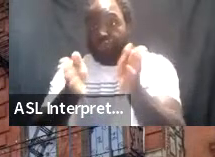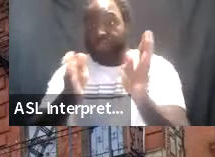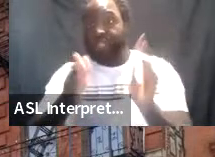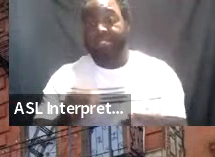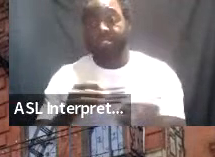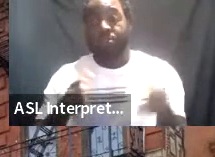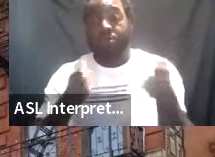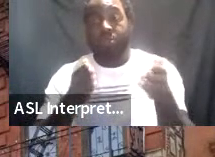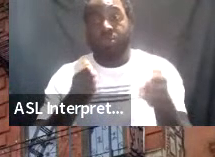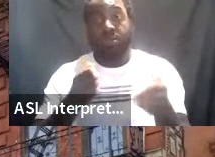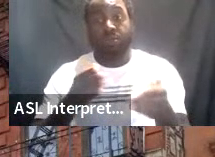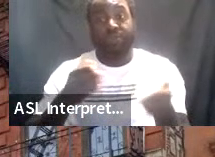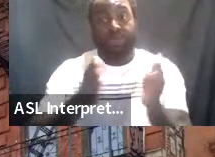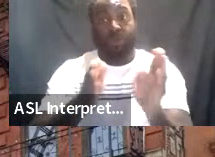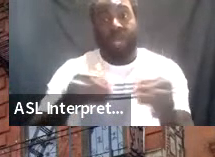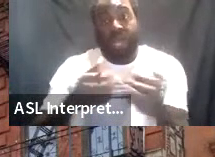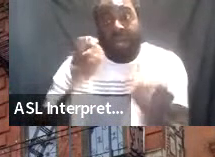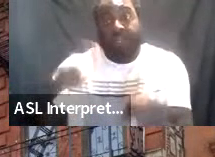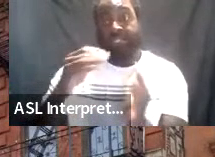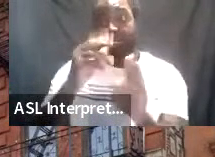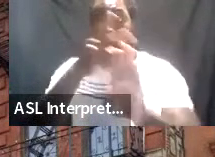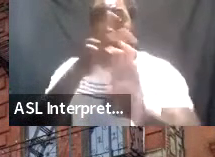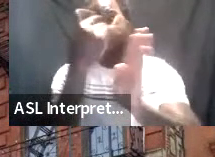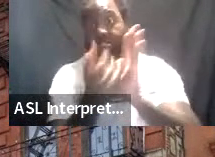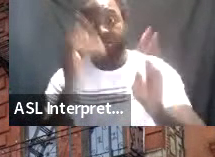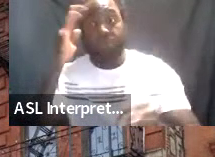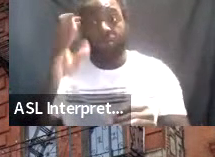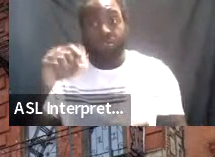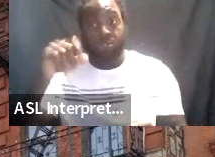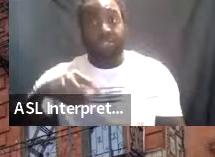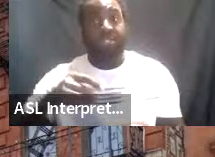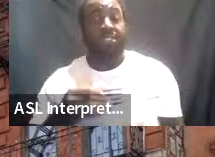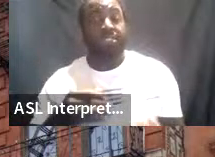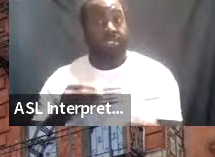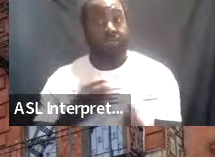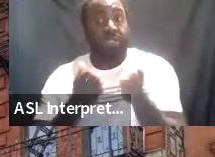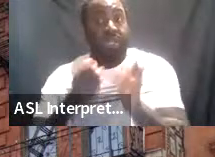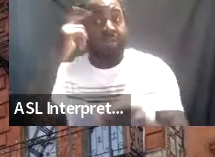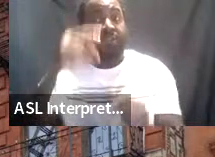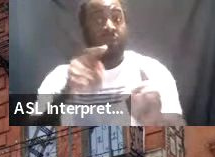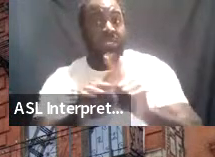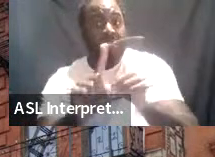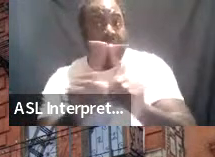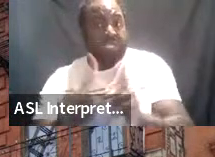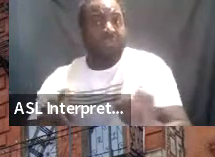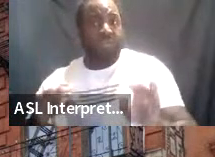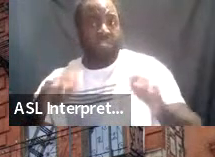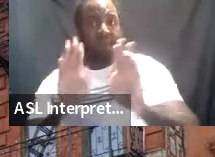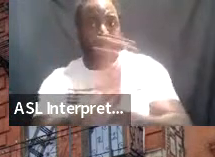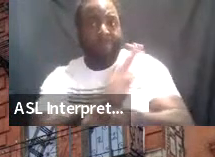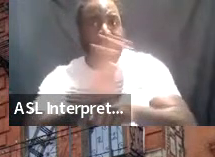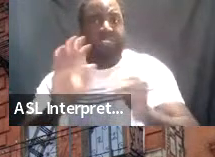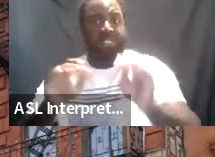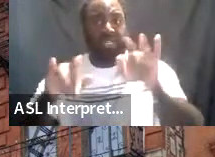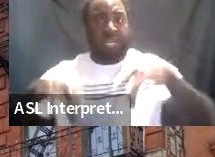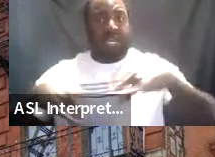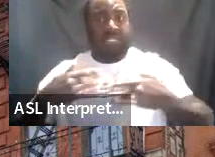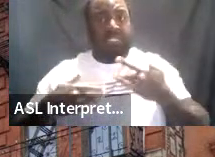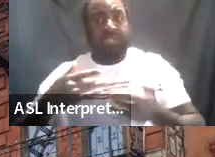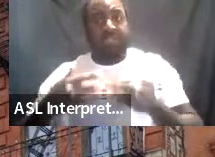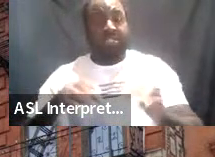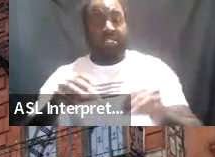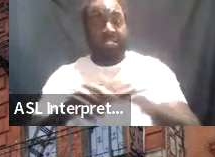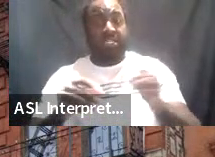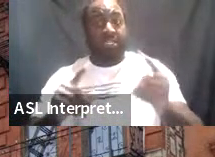in which this initiative will do this are first to allow the same kinds of business activities in our similar districts. So our